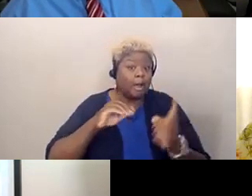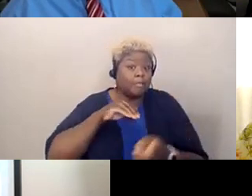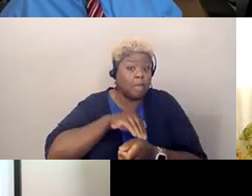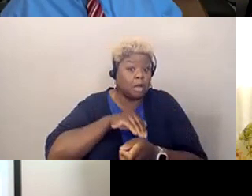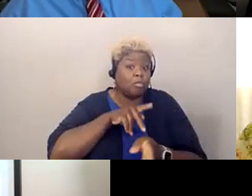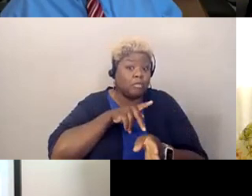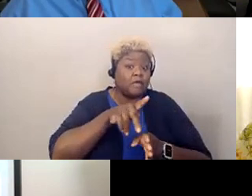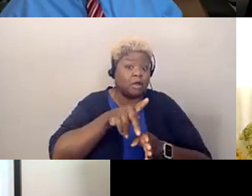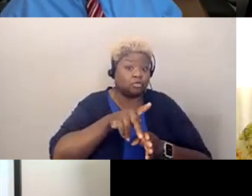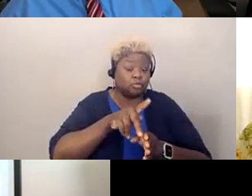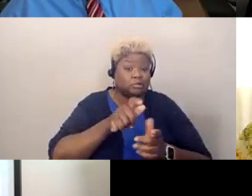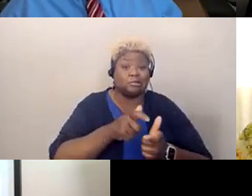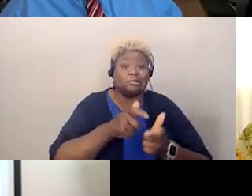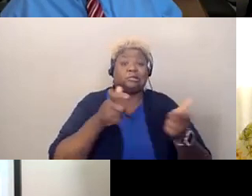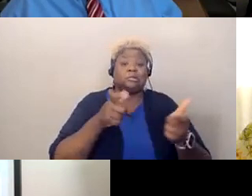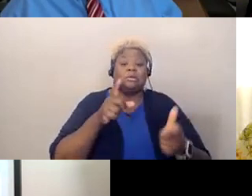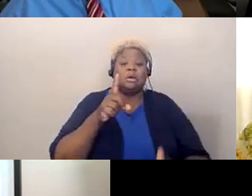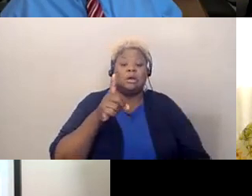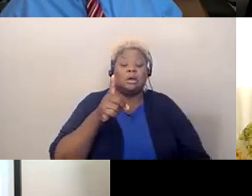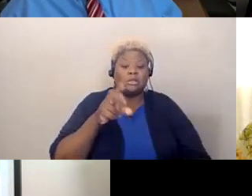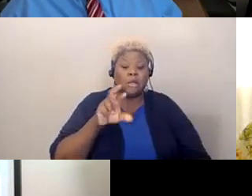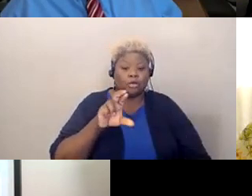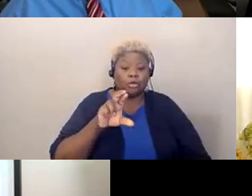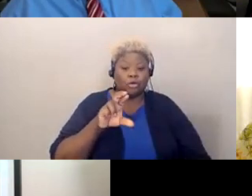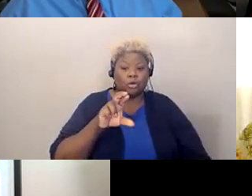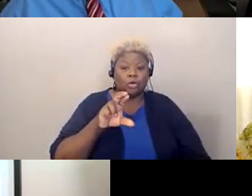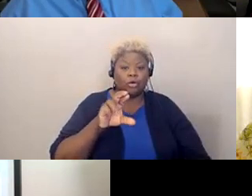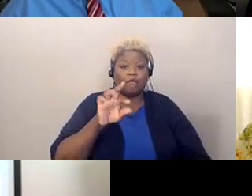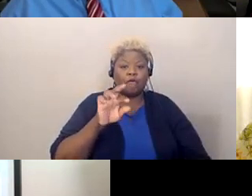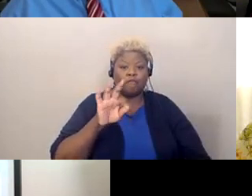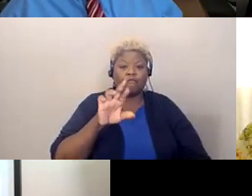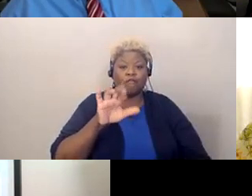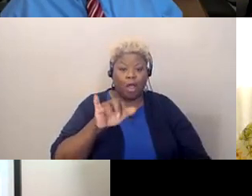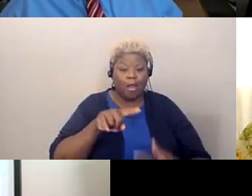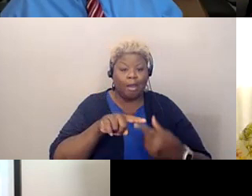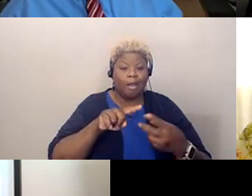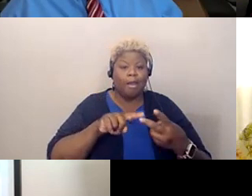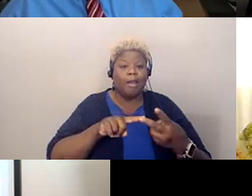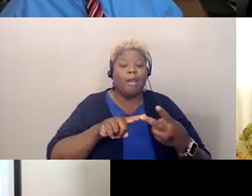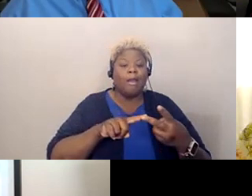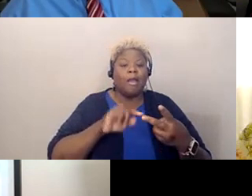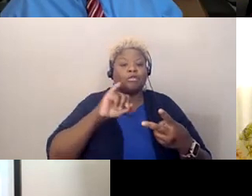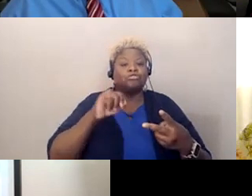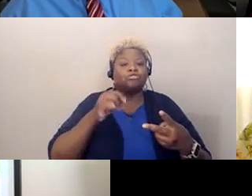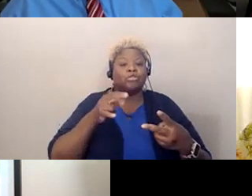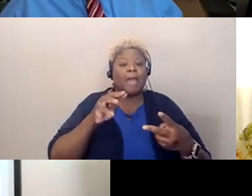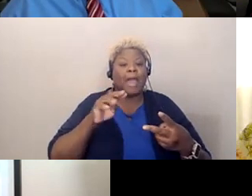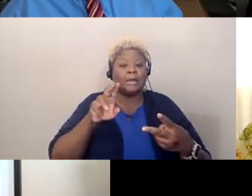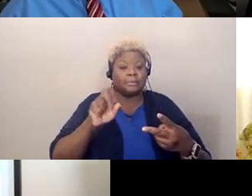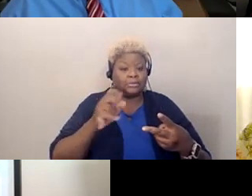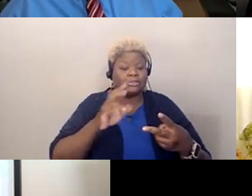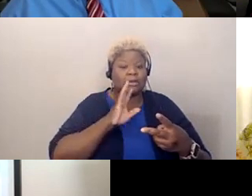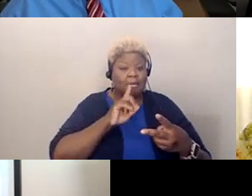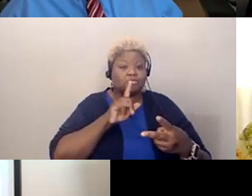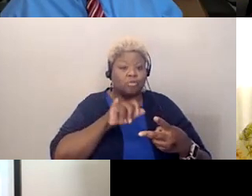way. Dr. Jim Adams can speak to that. Dr. Fry can speak to that. But it is something we're trying to educate within our